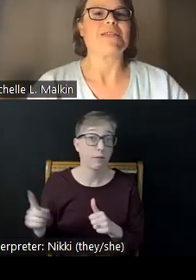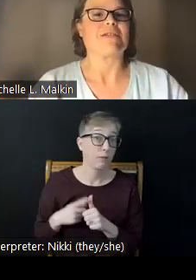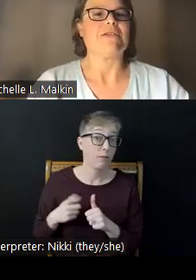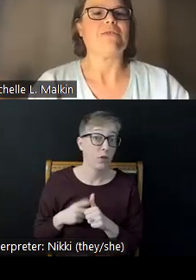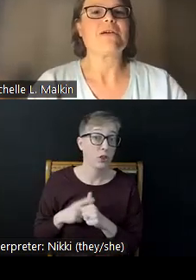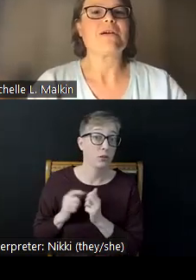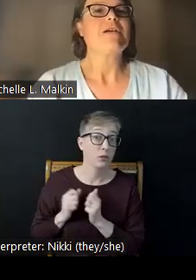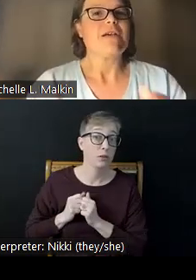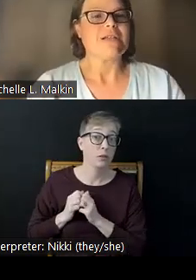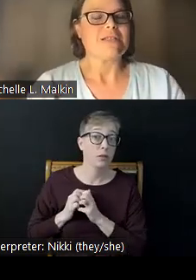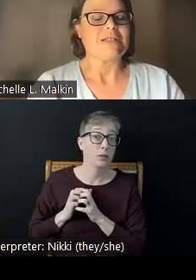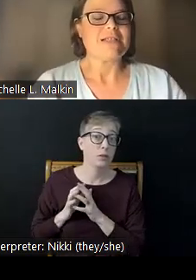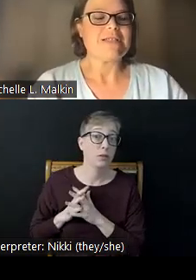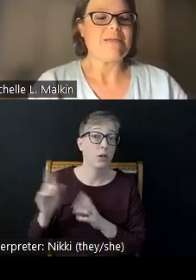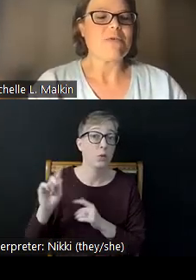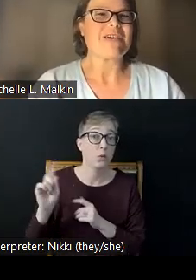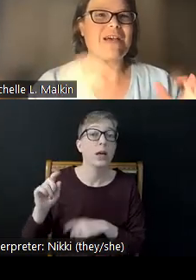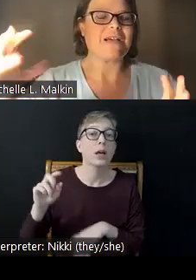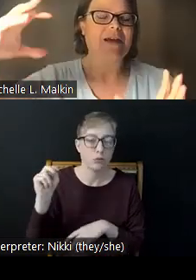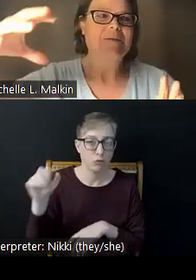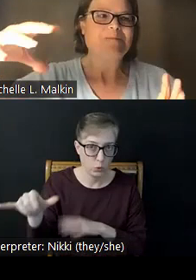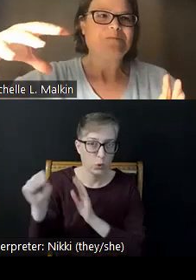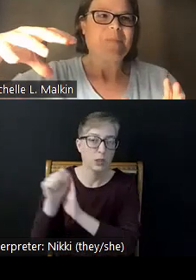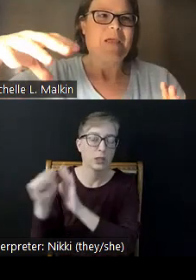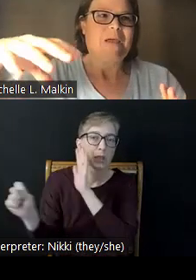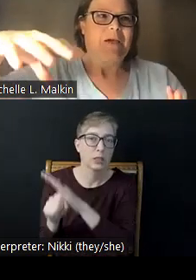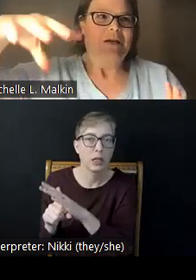in Western New York. It doesn't exist anymore. It kind of got